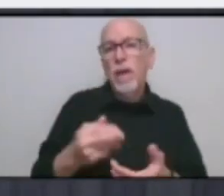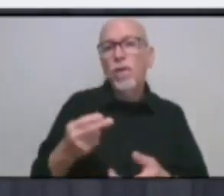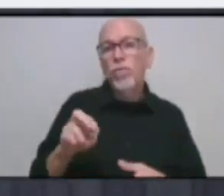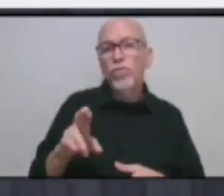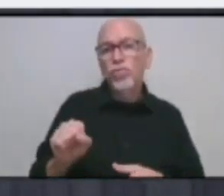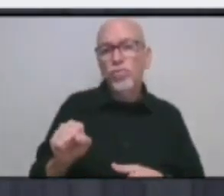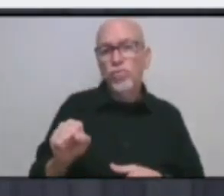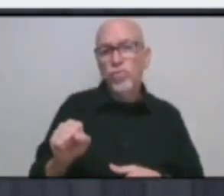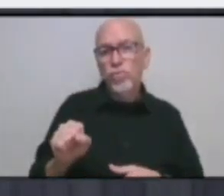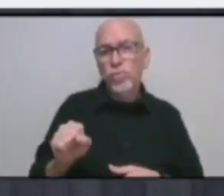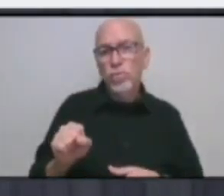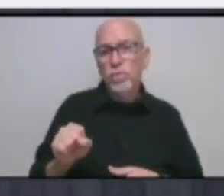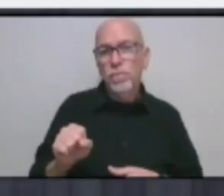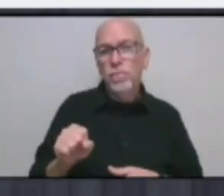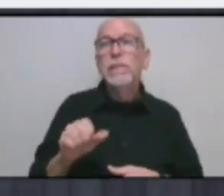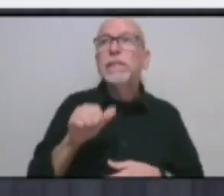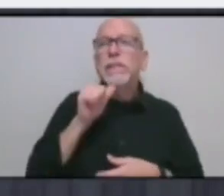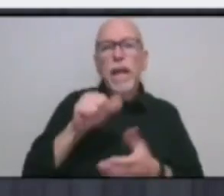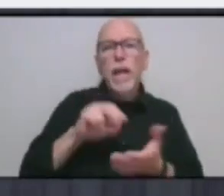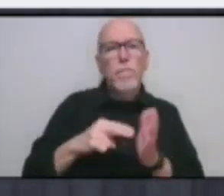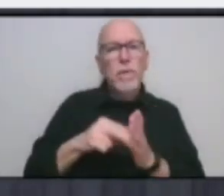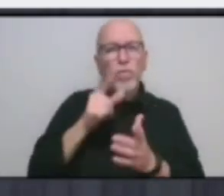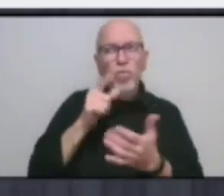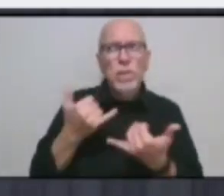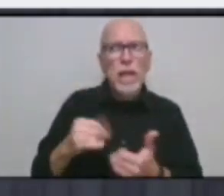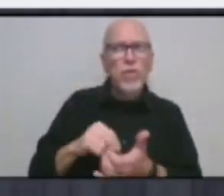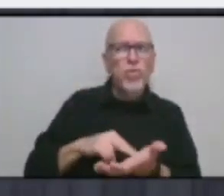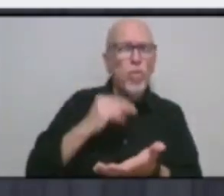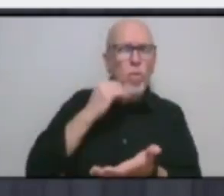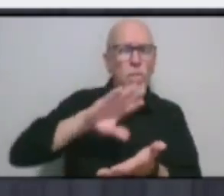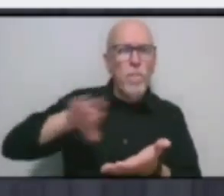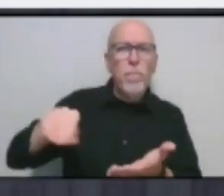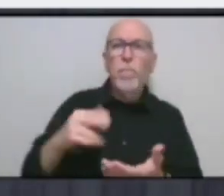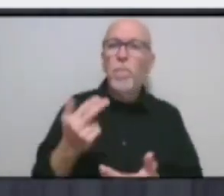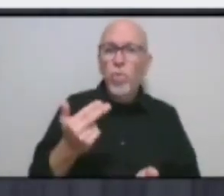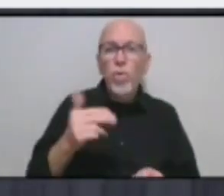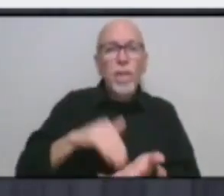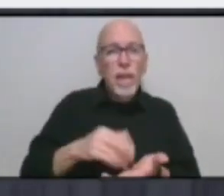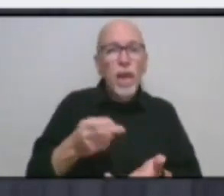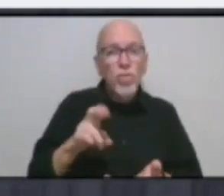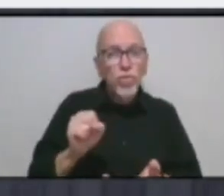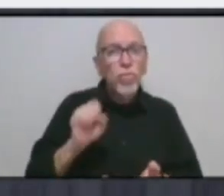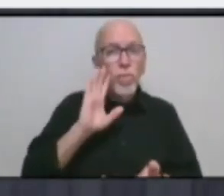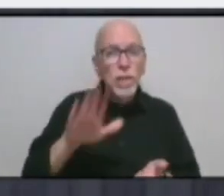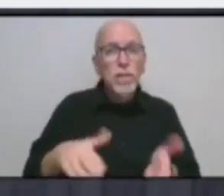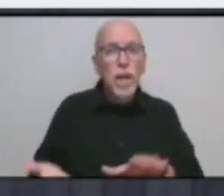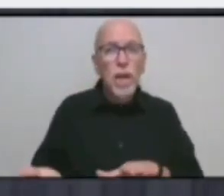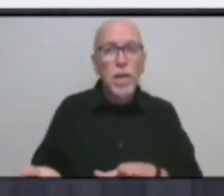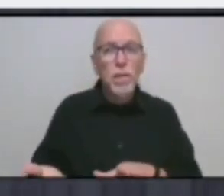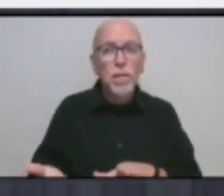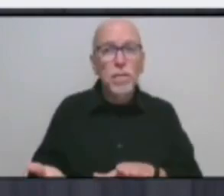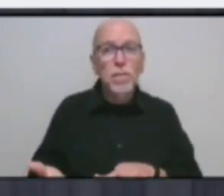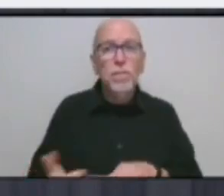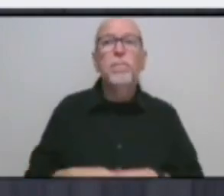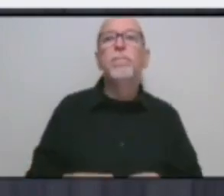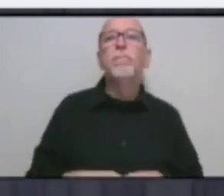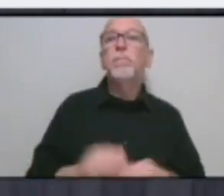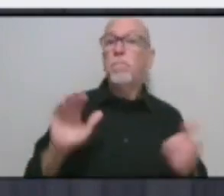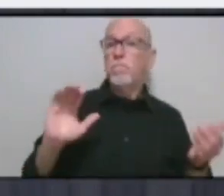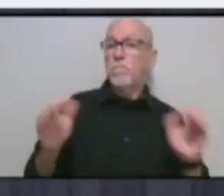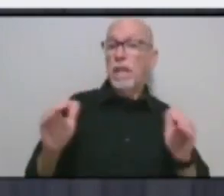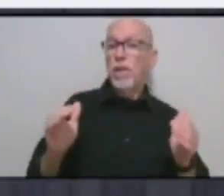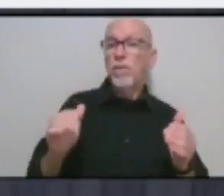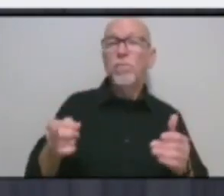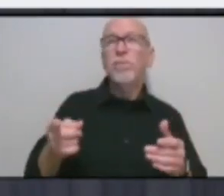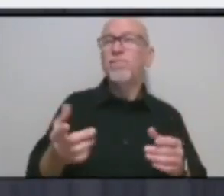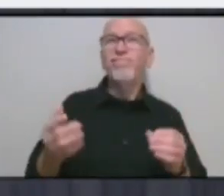doesn't include the Hoosiers currently in nursing homes, would lose their lives. Comparatively, that's many times